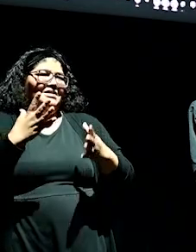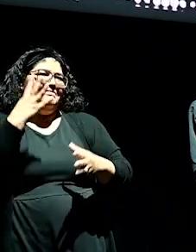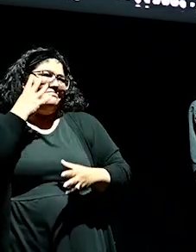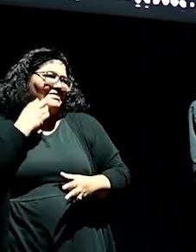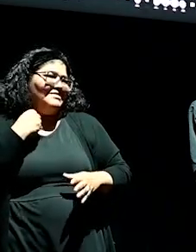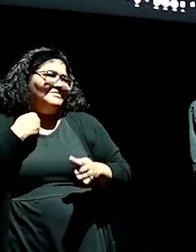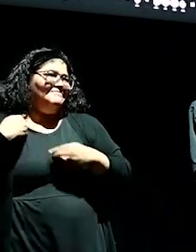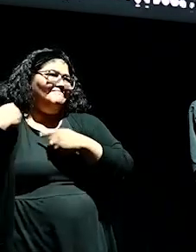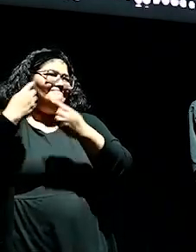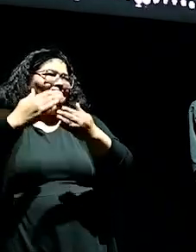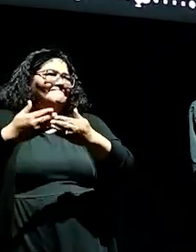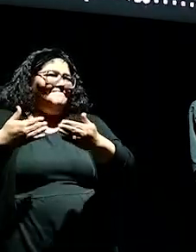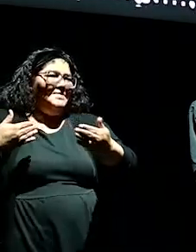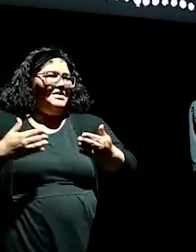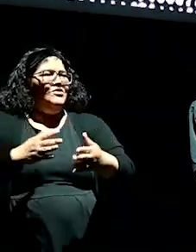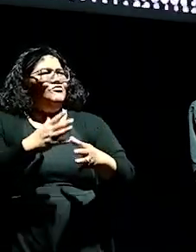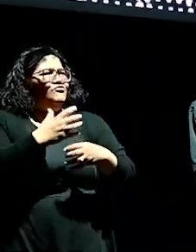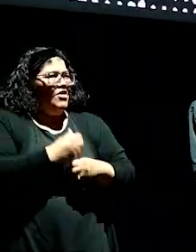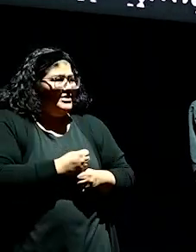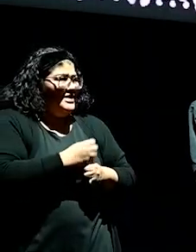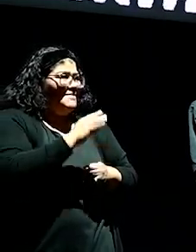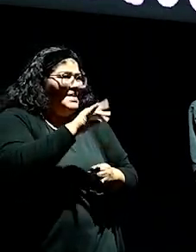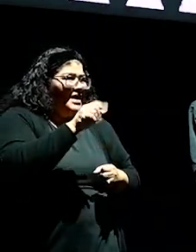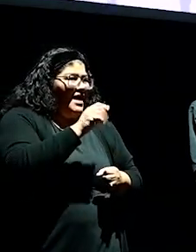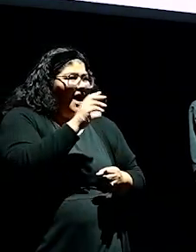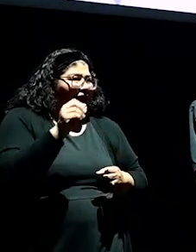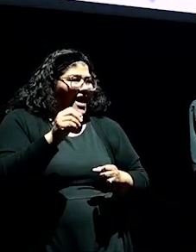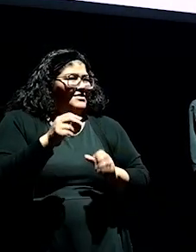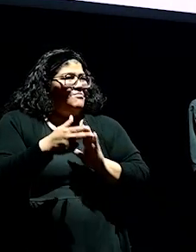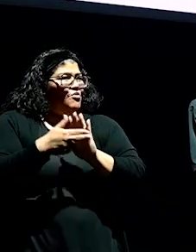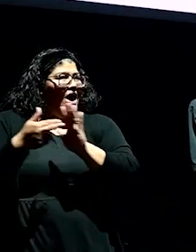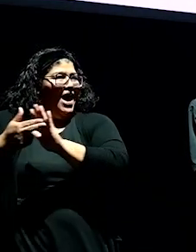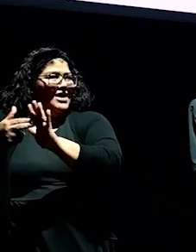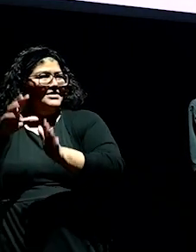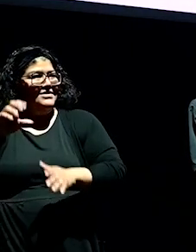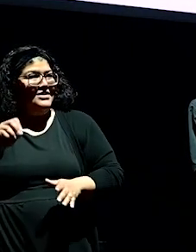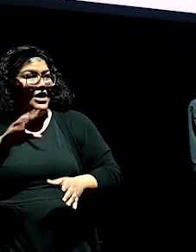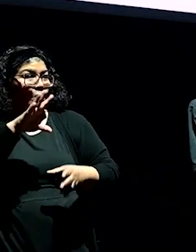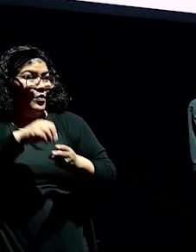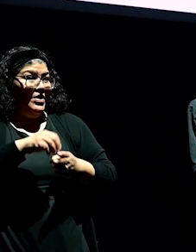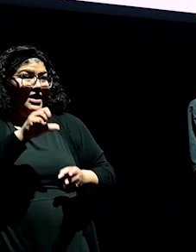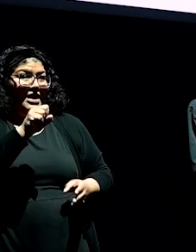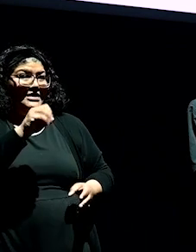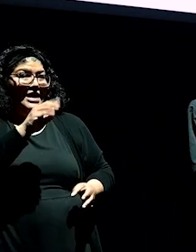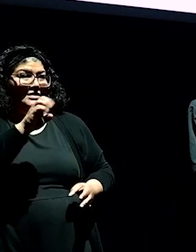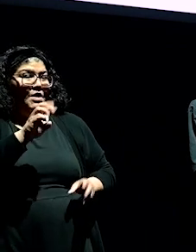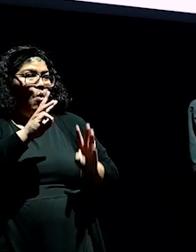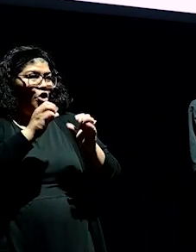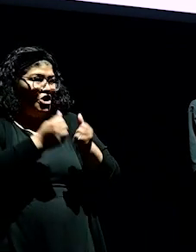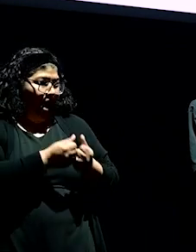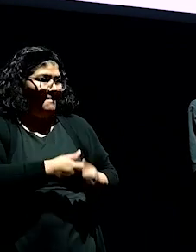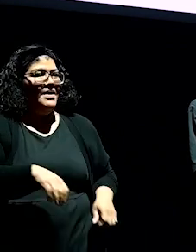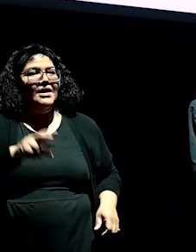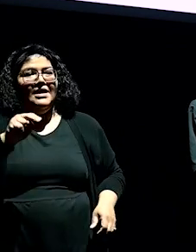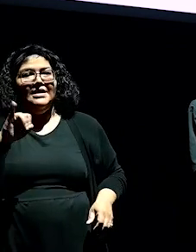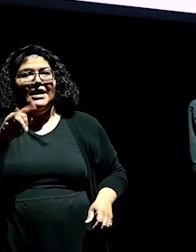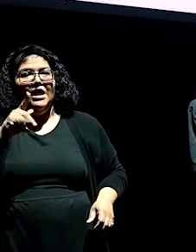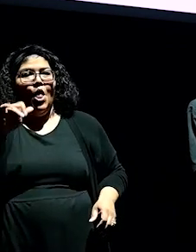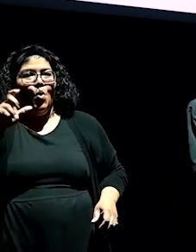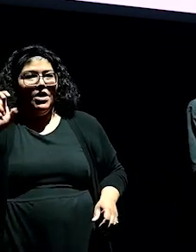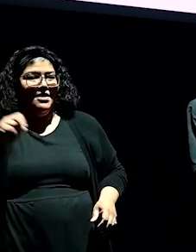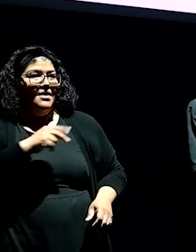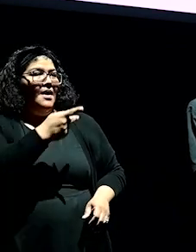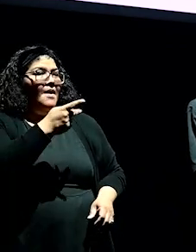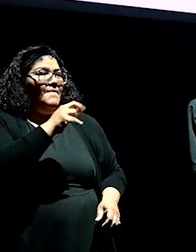world's most loved and trusted media and entertainment brands, including the Sesame Workshop, Nickelodeon, Peanuts,